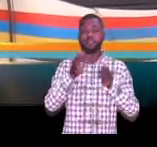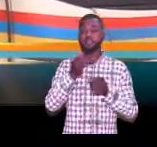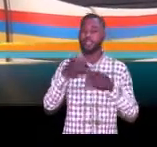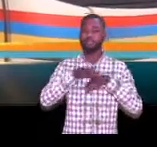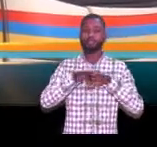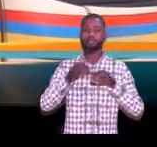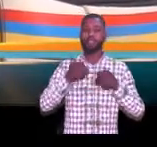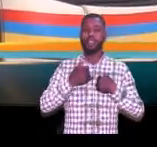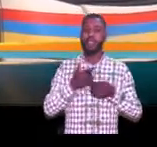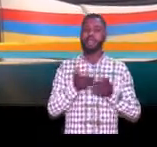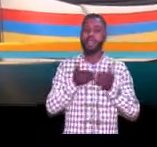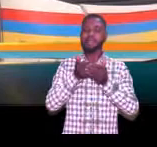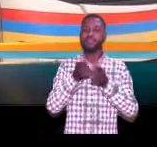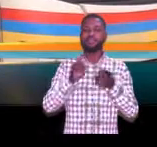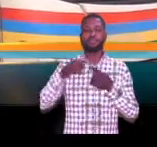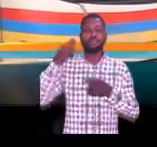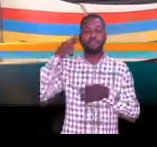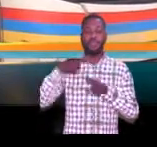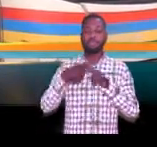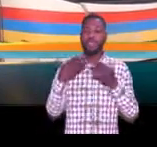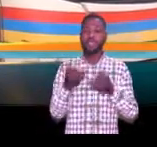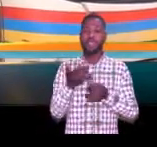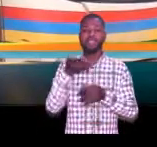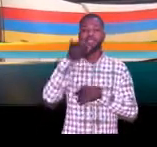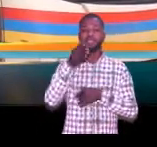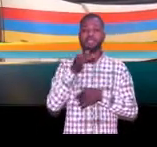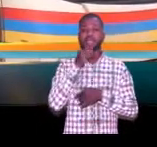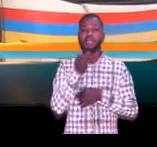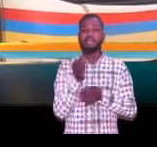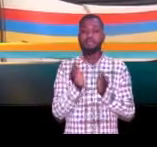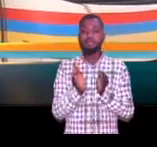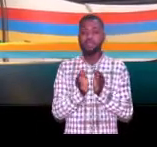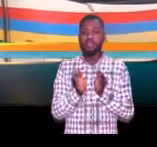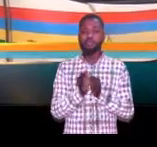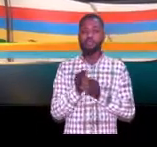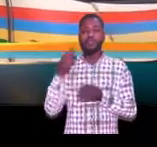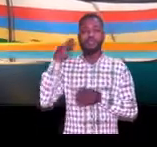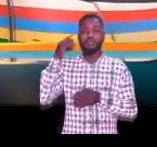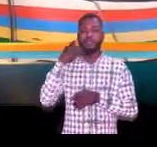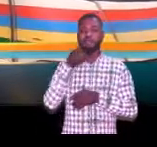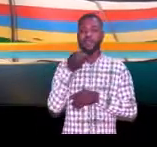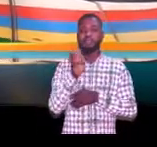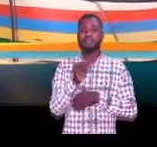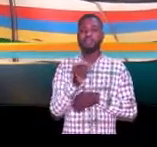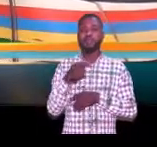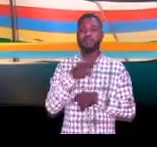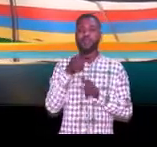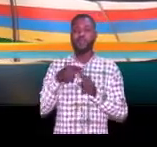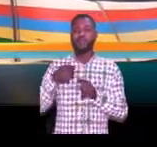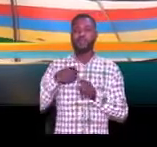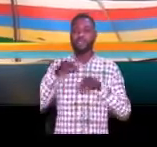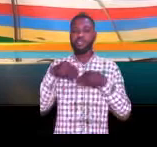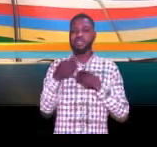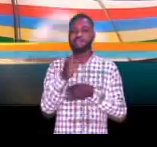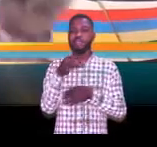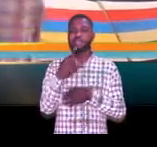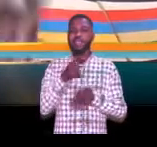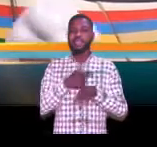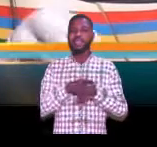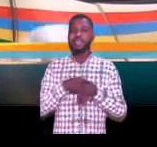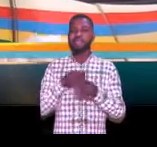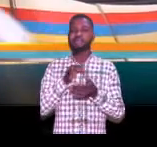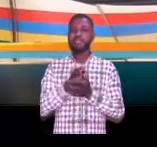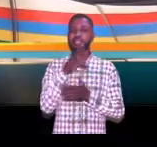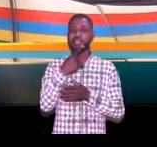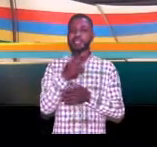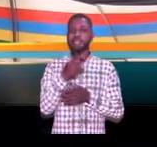shop, they don't have access to radio. But now that there is a portable radio for them, and when we give them the time